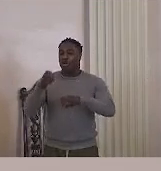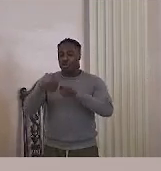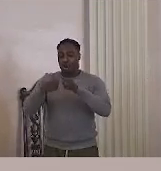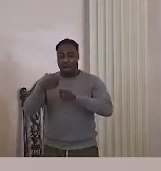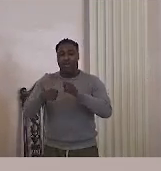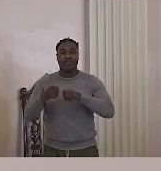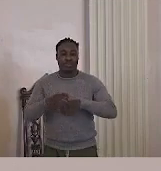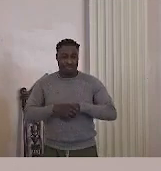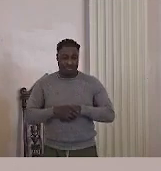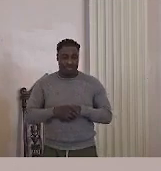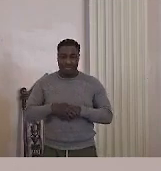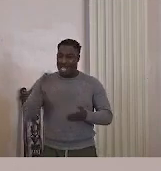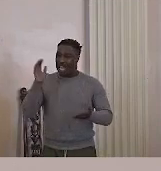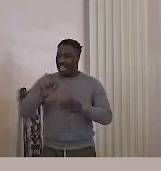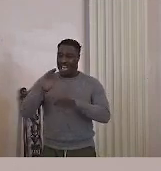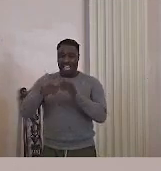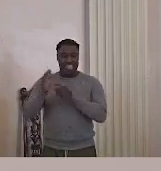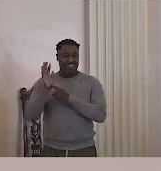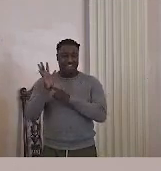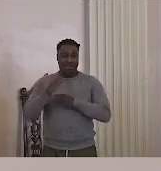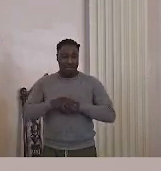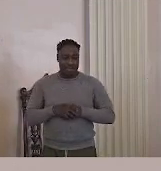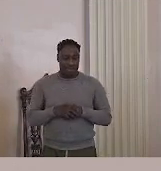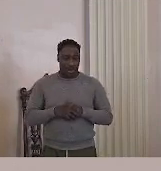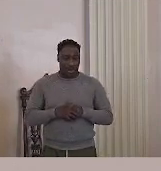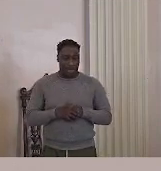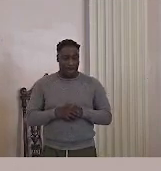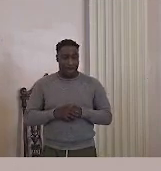problem in less than 5 minutes."